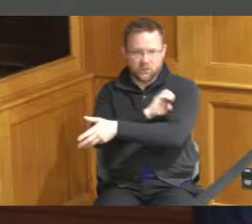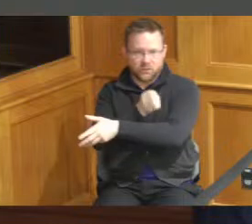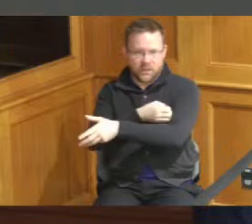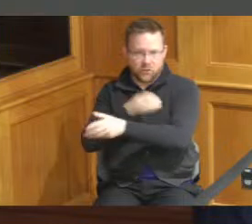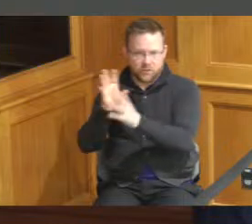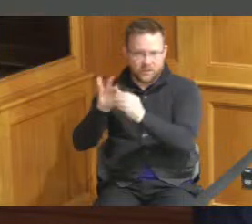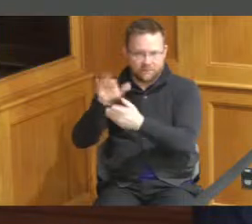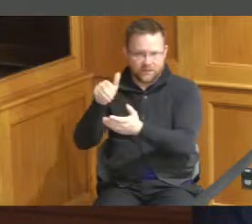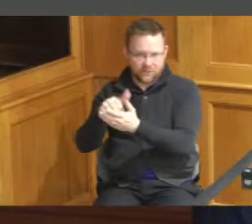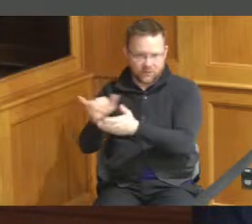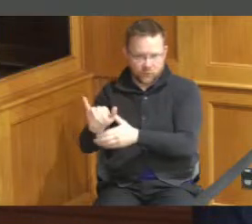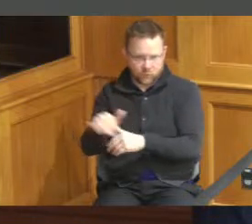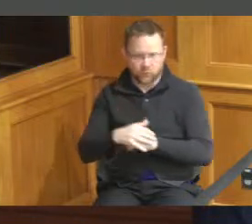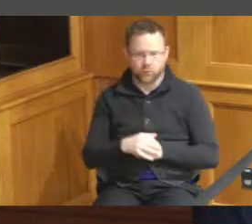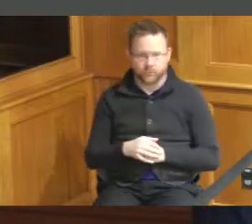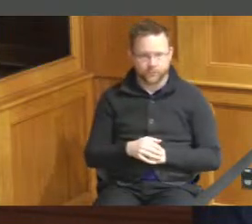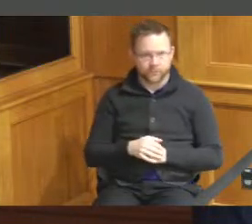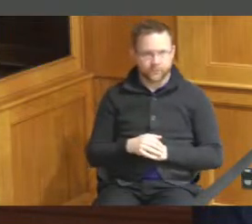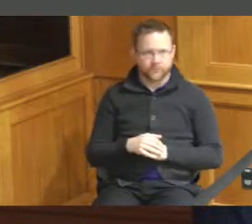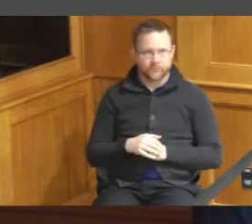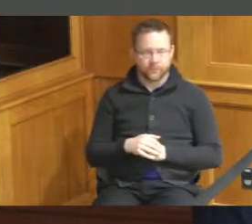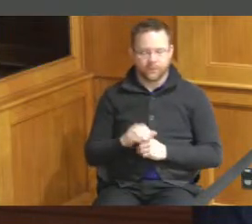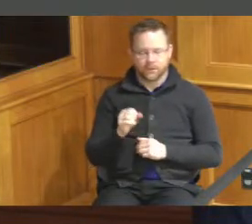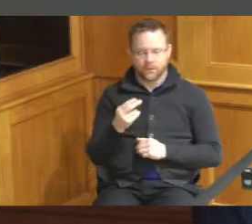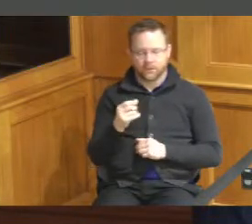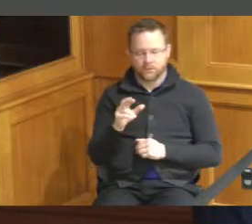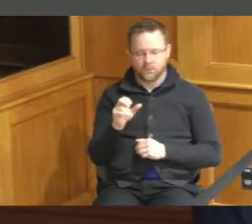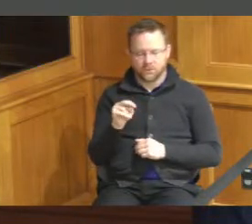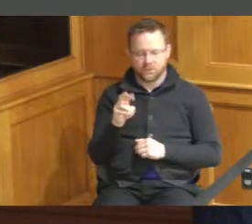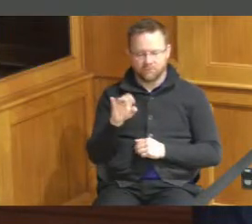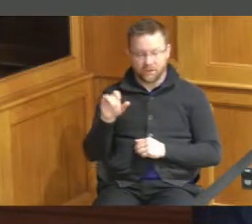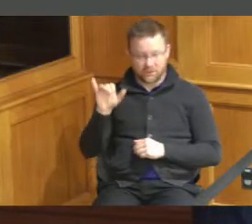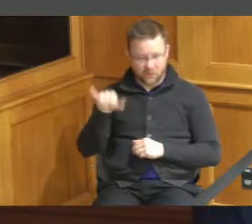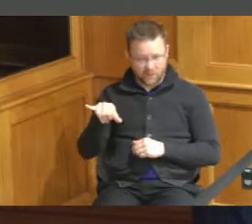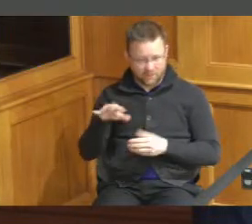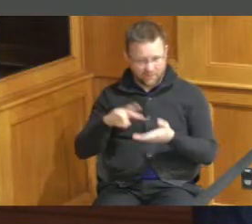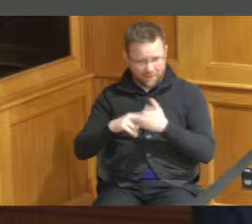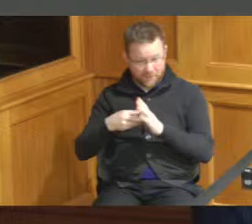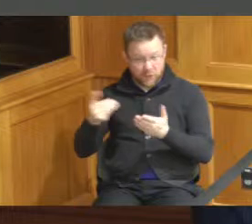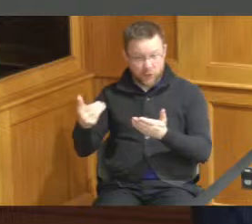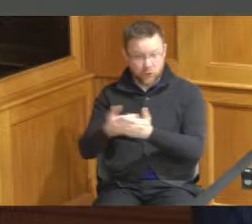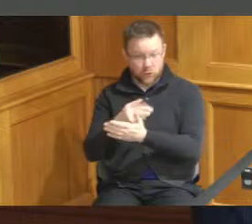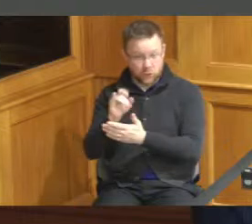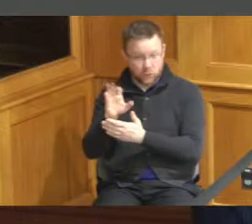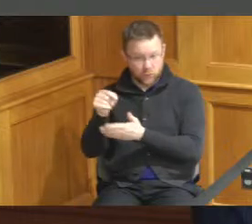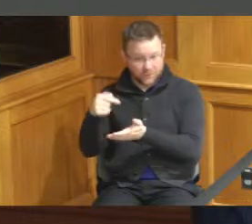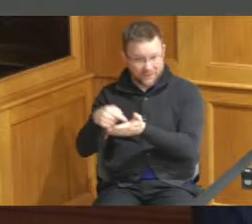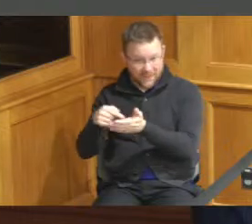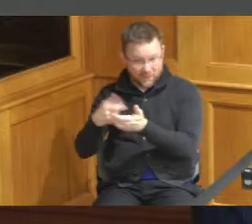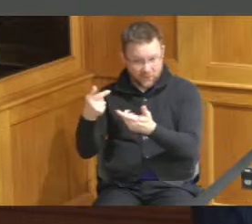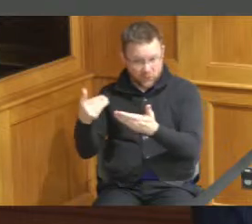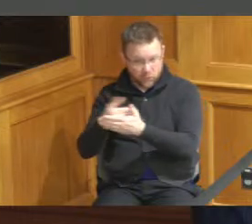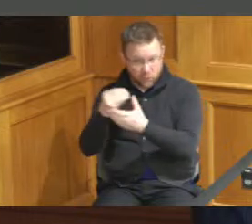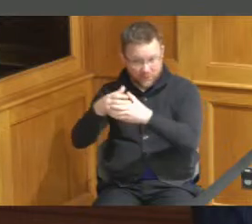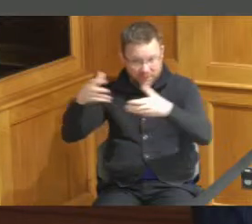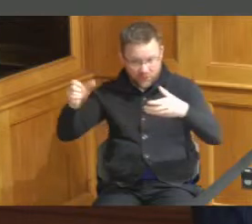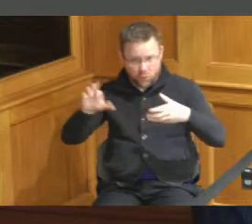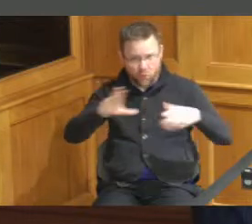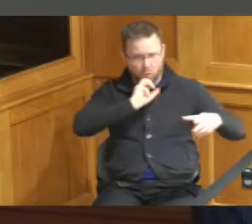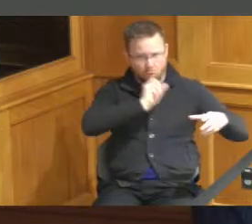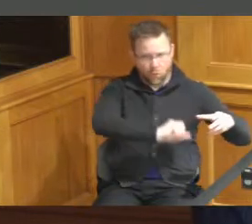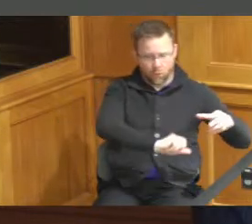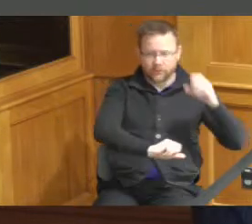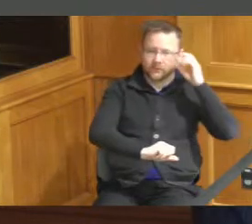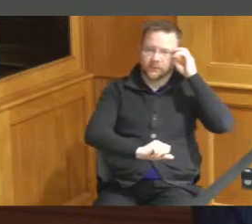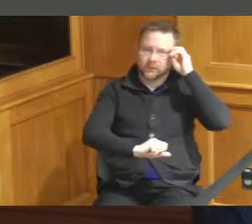well. Okay. And then Sharonville, is that the new debt or is that the new expansion debt, or did we owe